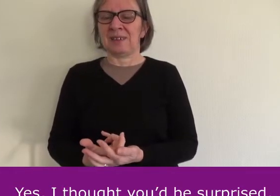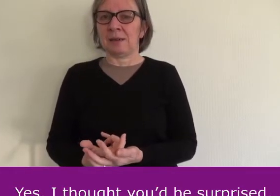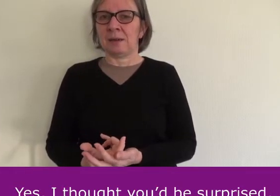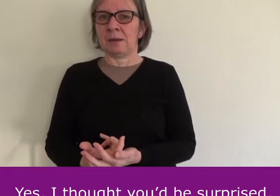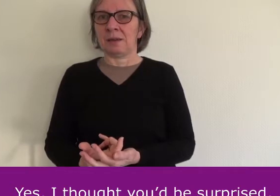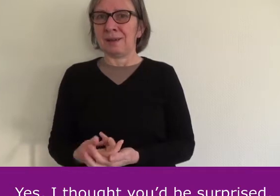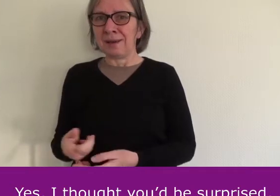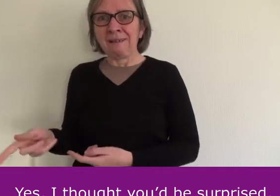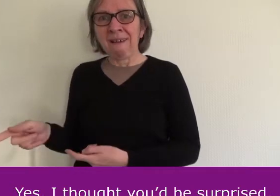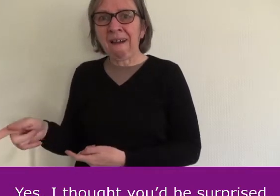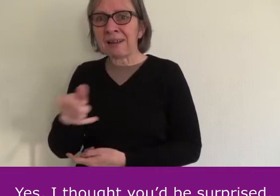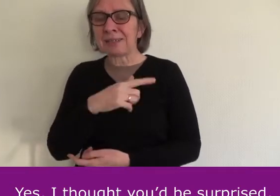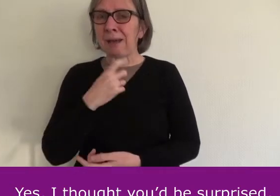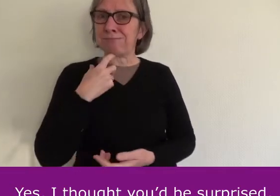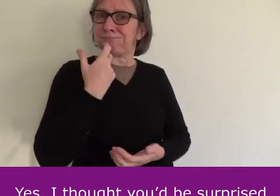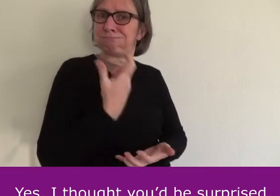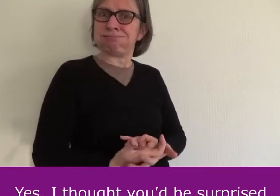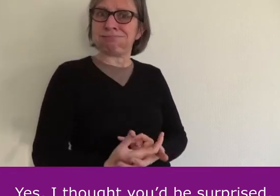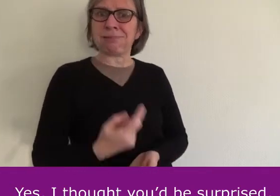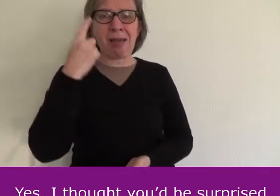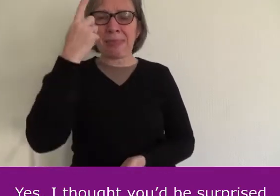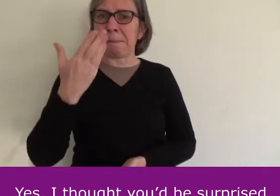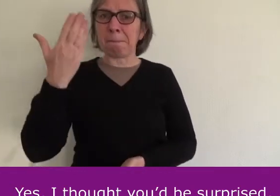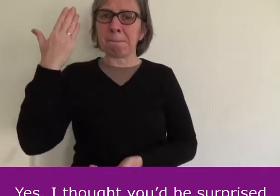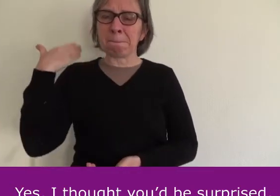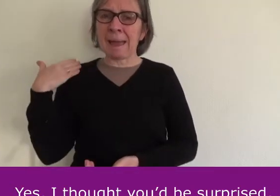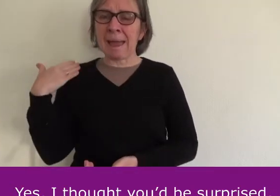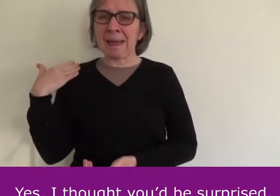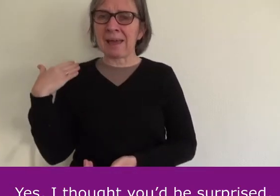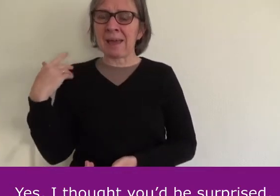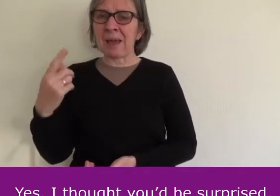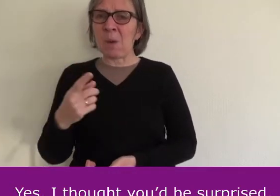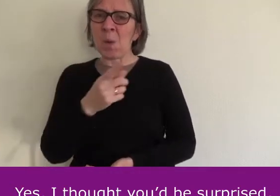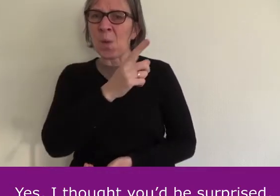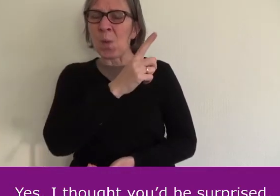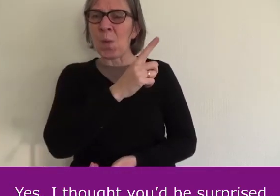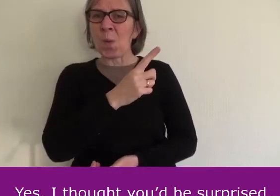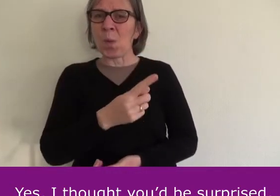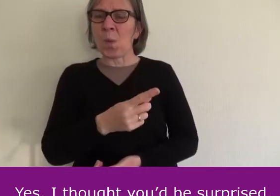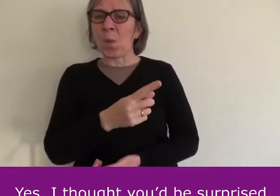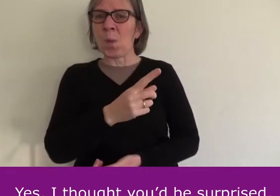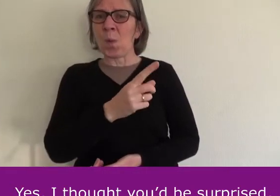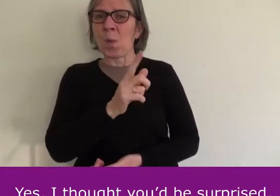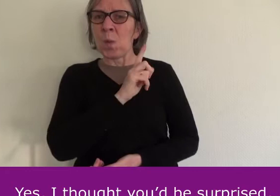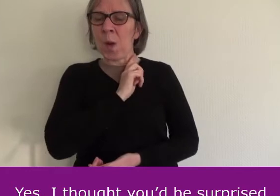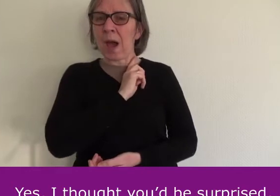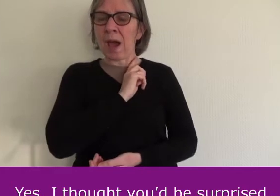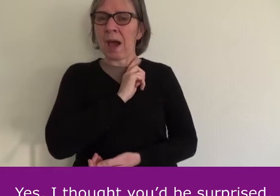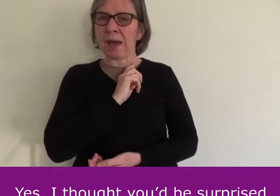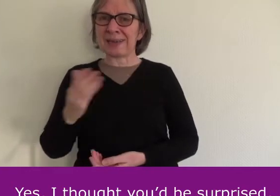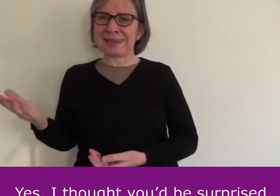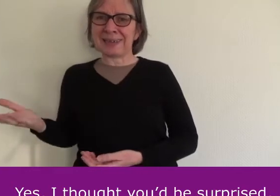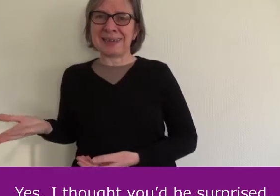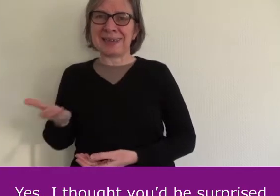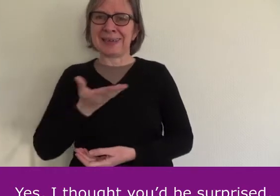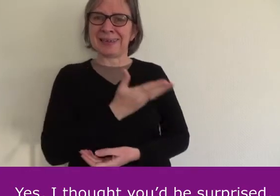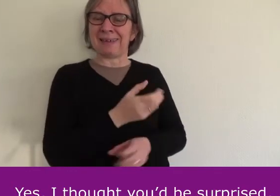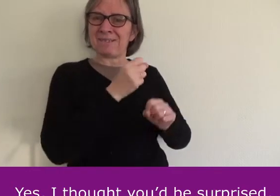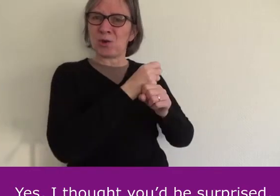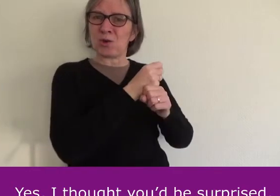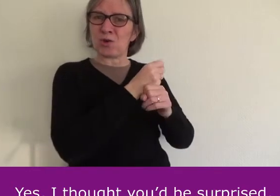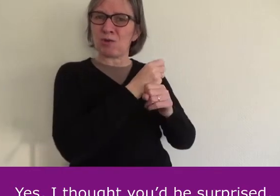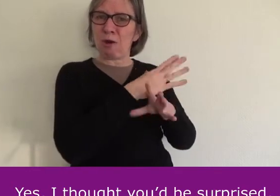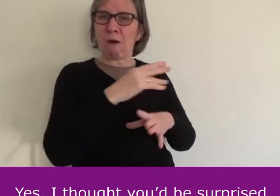truth, we're pretty amazed ourselves looking back. Unable to imagine what on earth possessed us